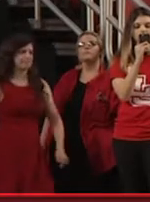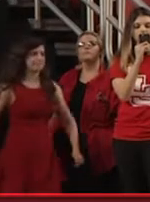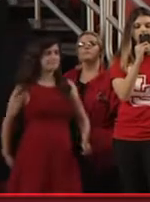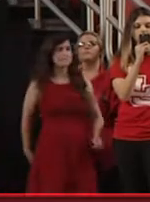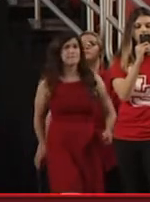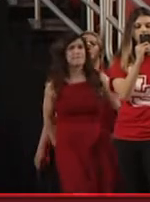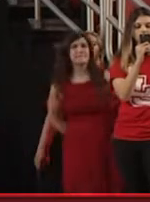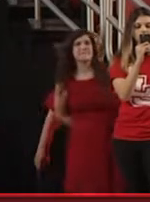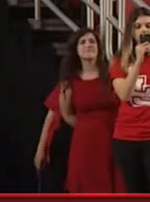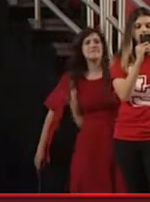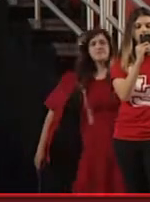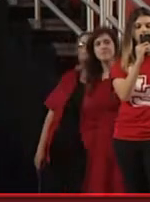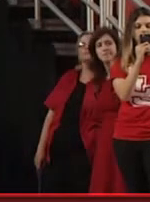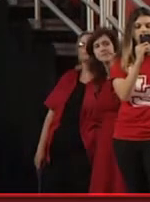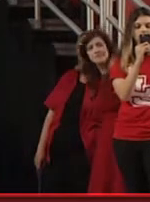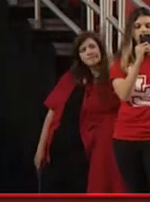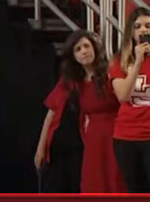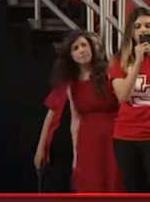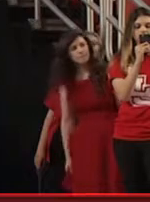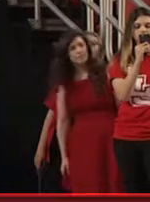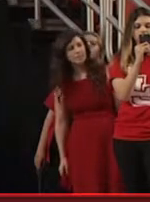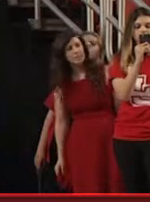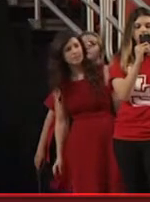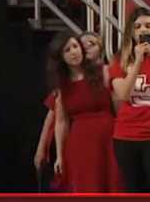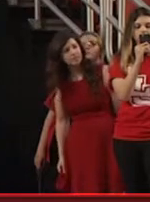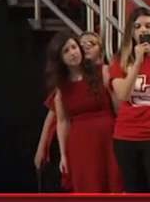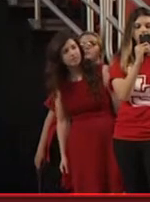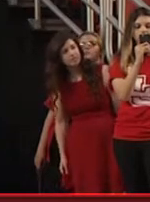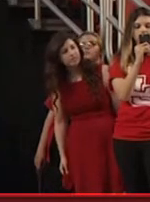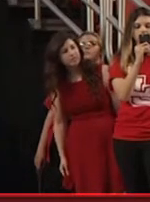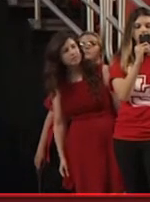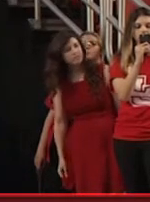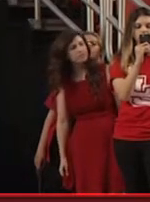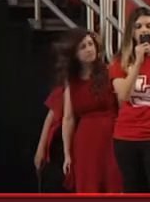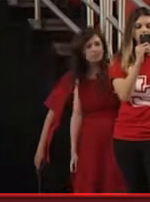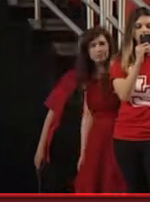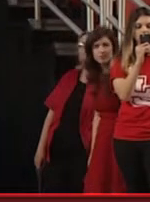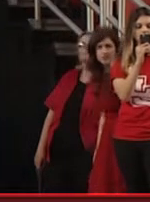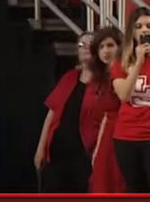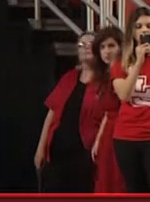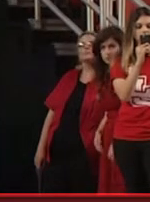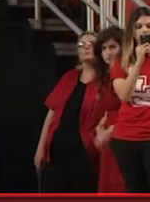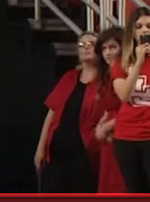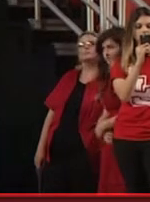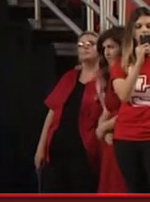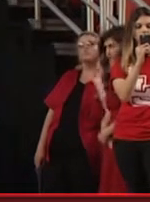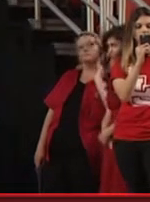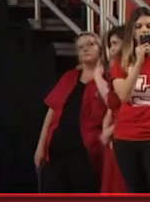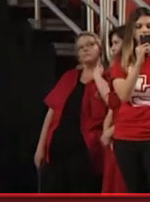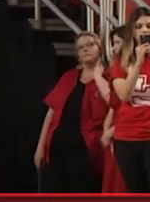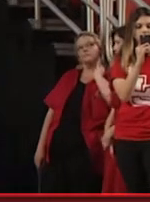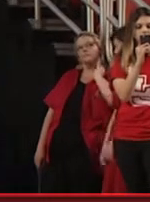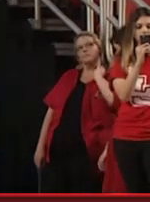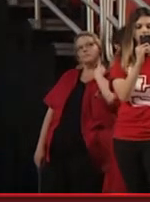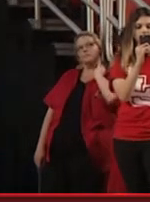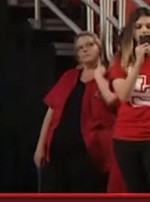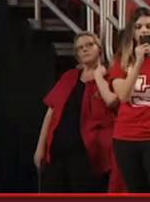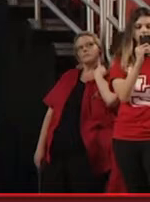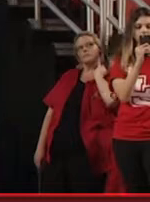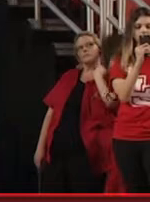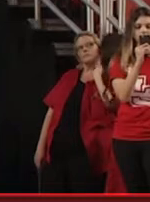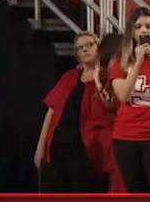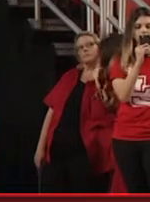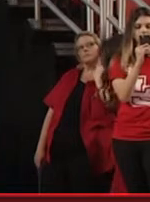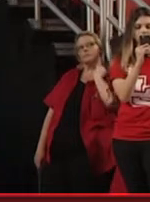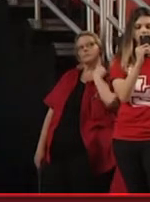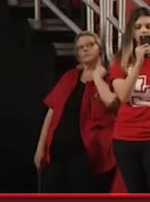Southeast Texas and Southwest Louisiana. Growth and reputation continued hand in hand throughout the 80s and 90s,